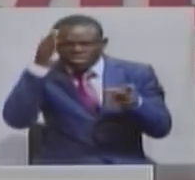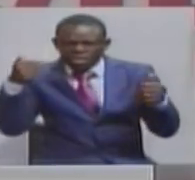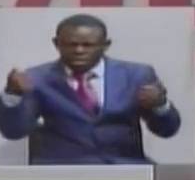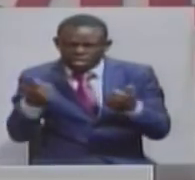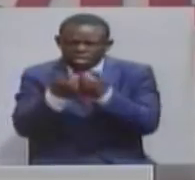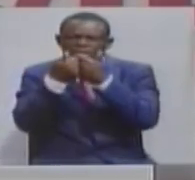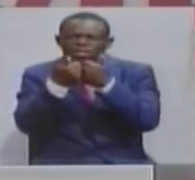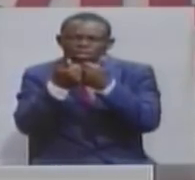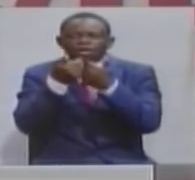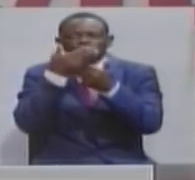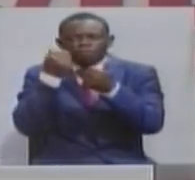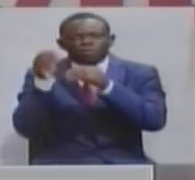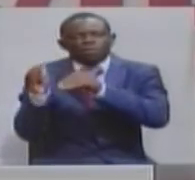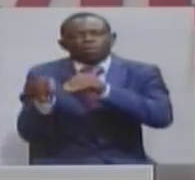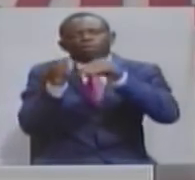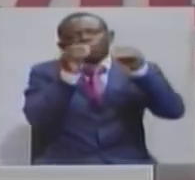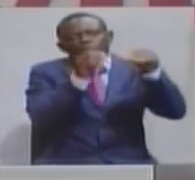the 10th and the 11th.